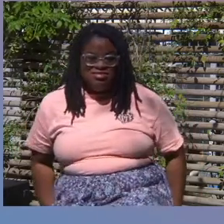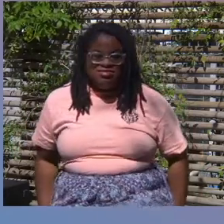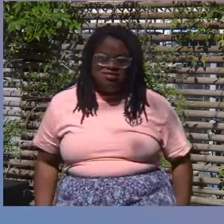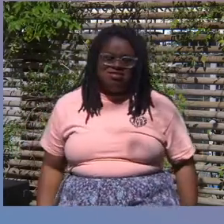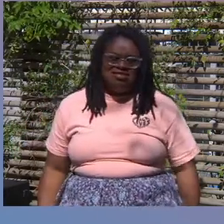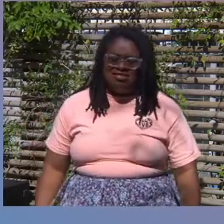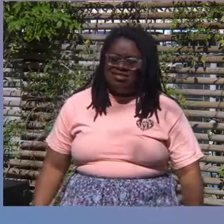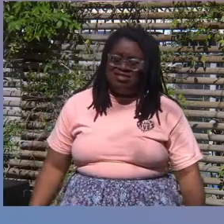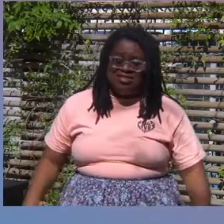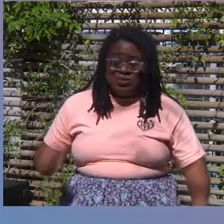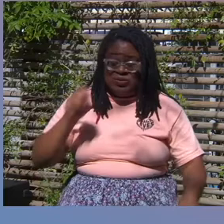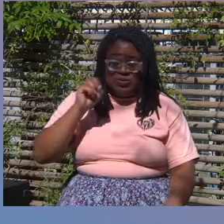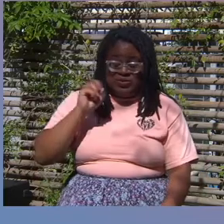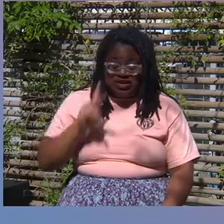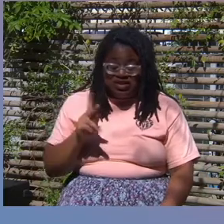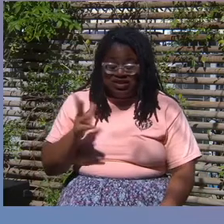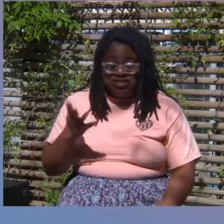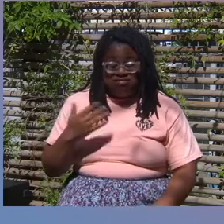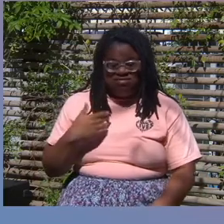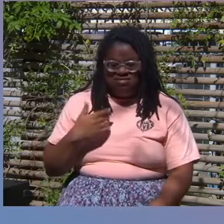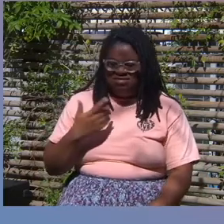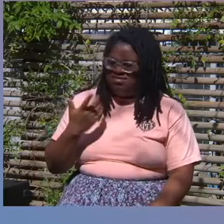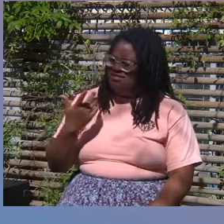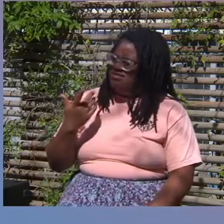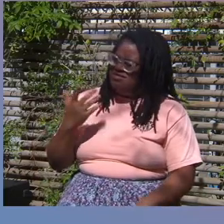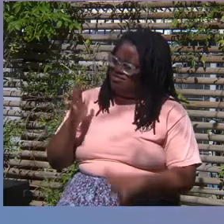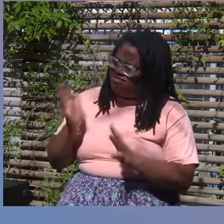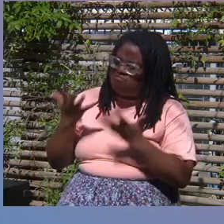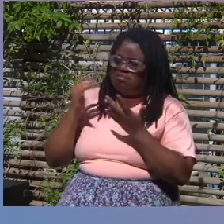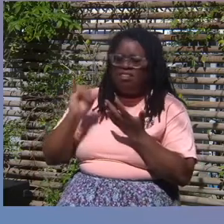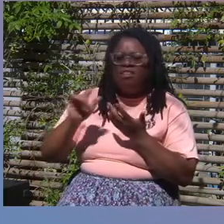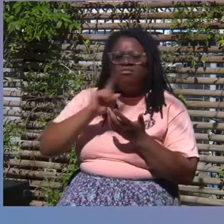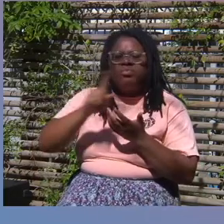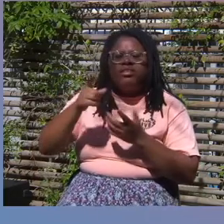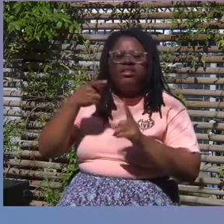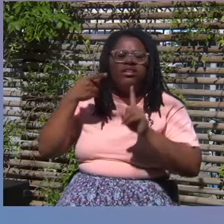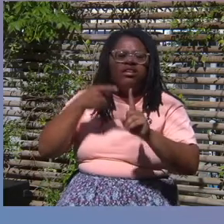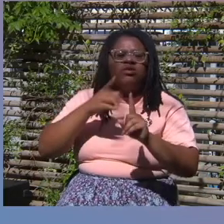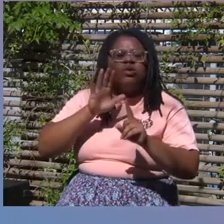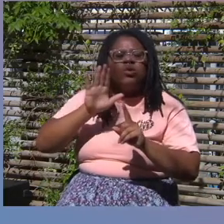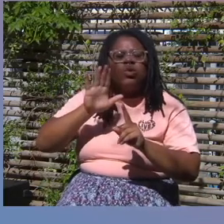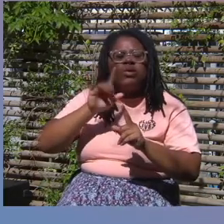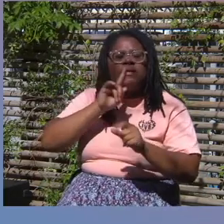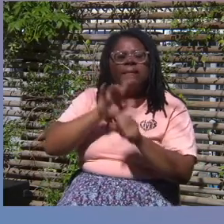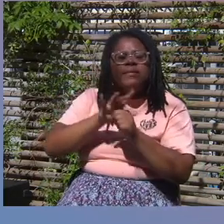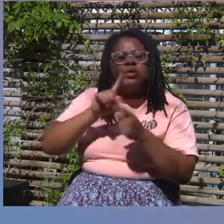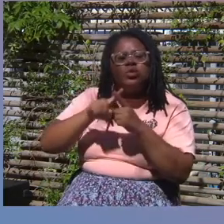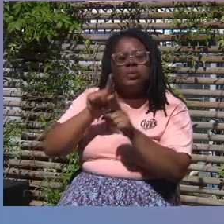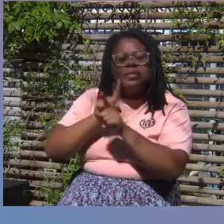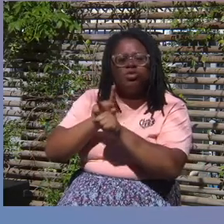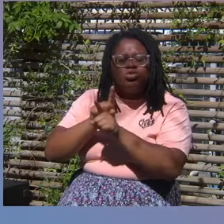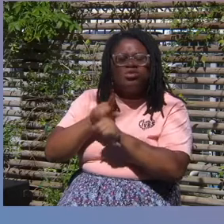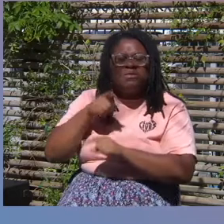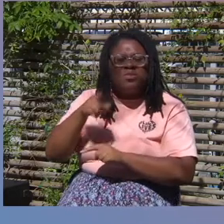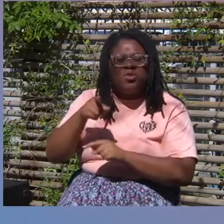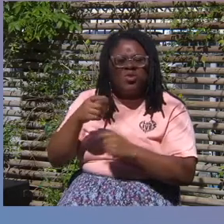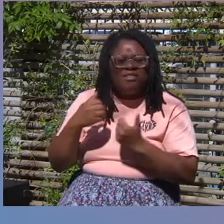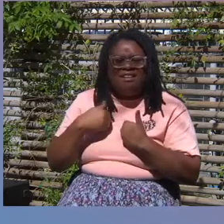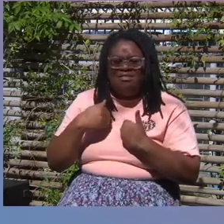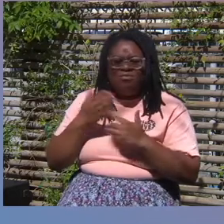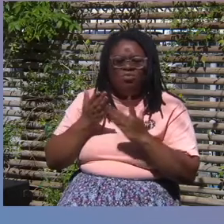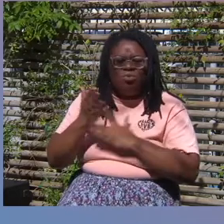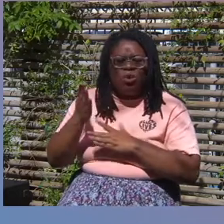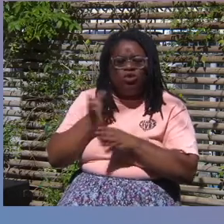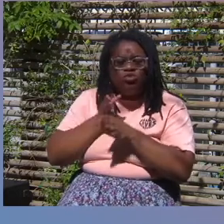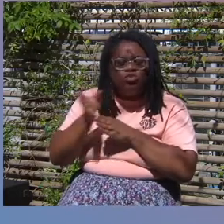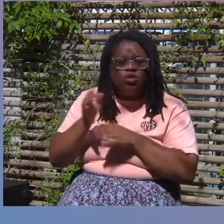You said, okay. I love that, like you're lifting that up. And it also speaks to your commitment to mentorship, right? That you have had throughout your career